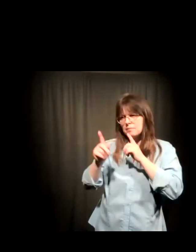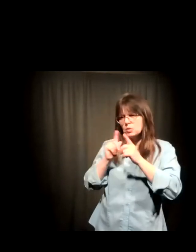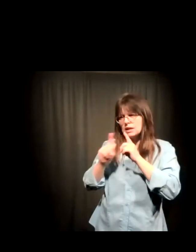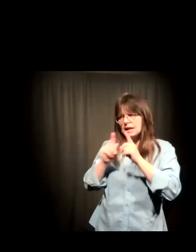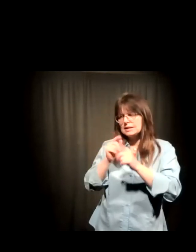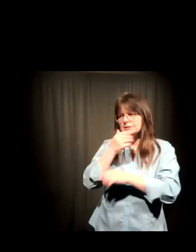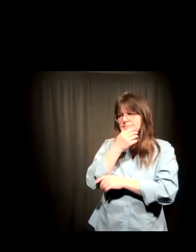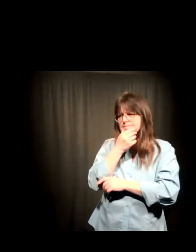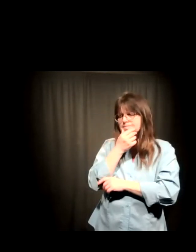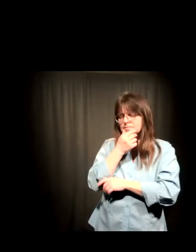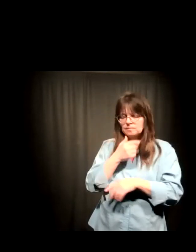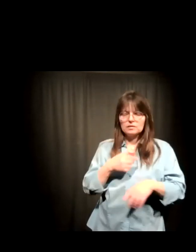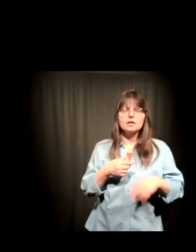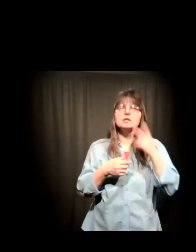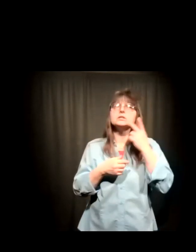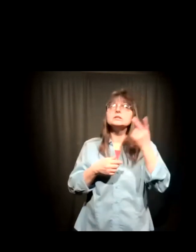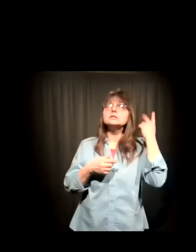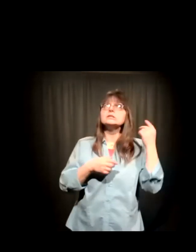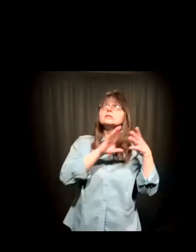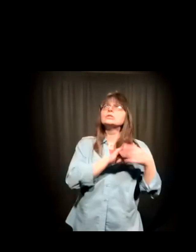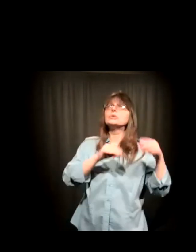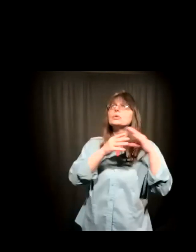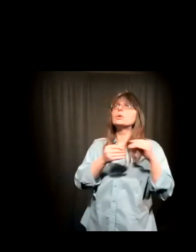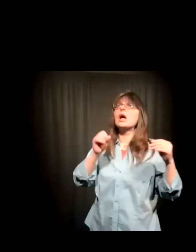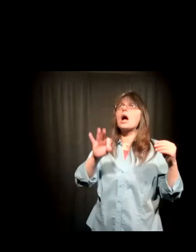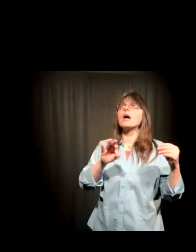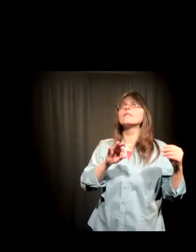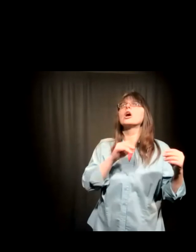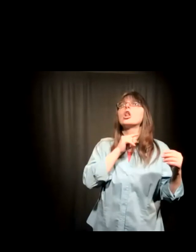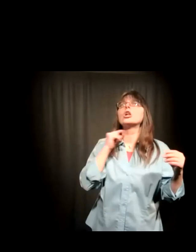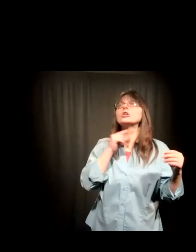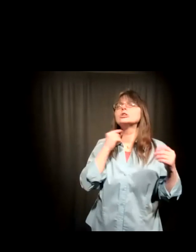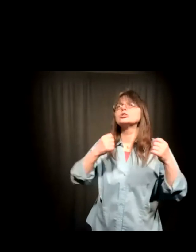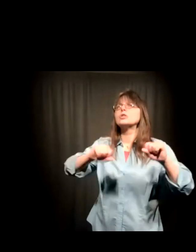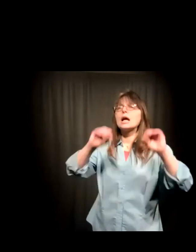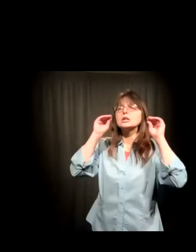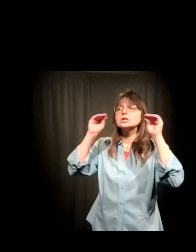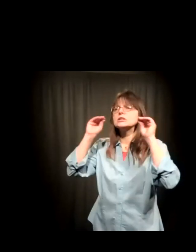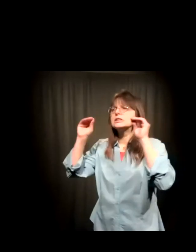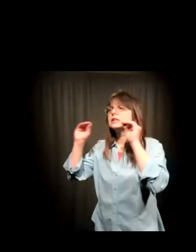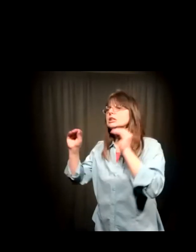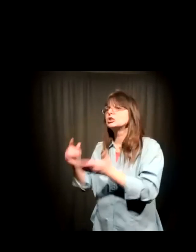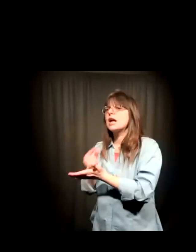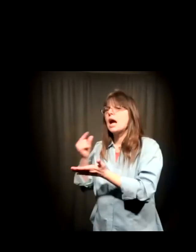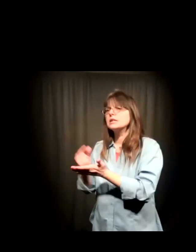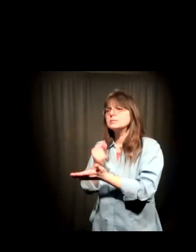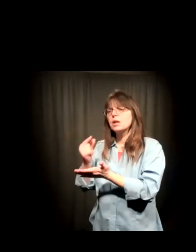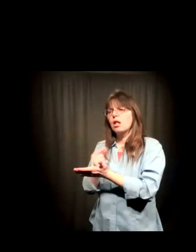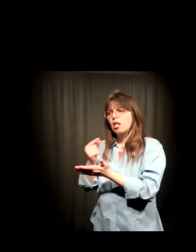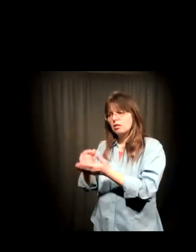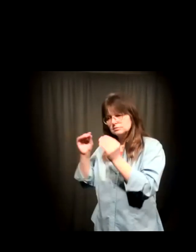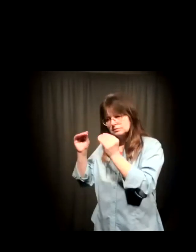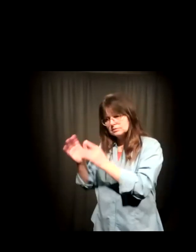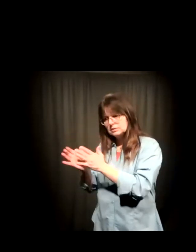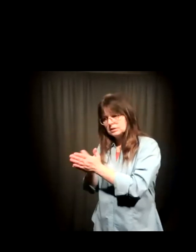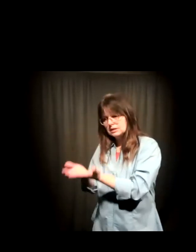He'd heard the story of a clergyman just a few days earlier teaching the gospel to the deaf. The clergyman had explained the